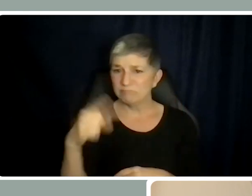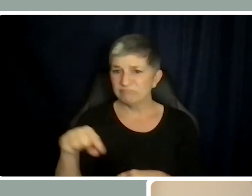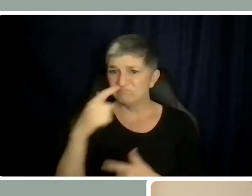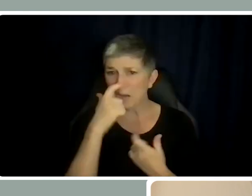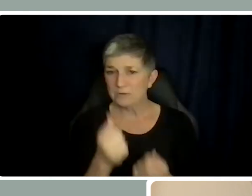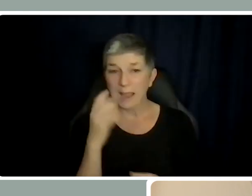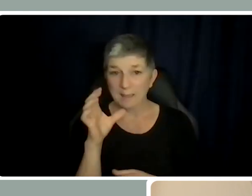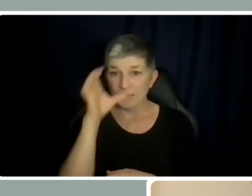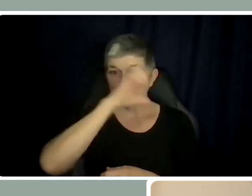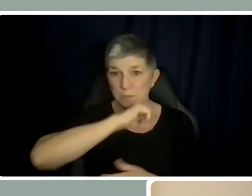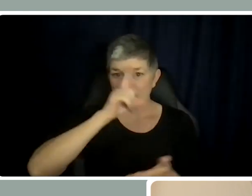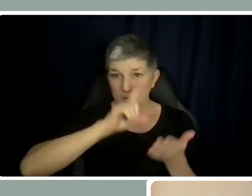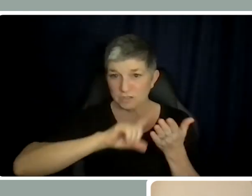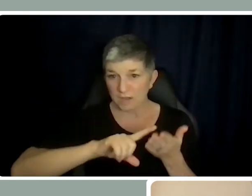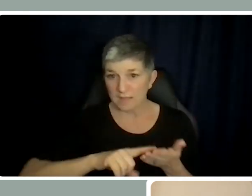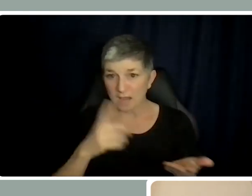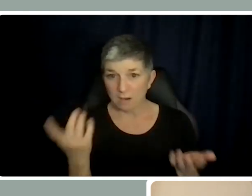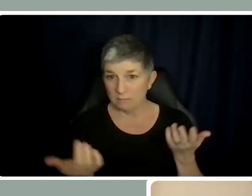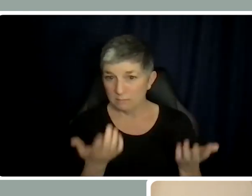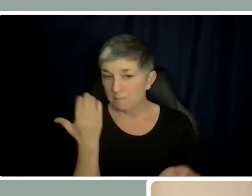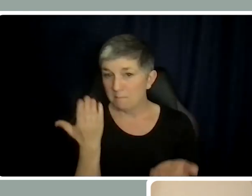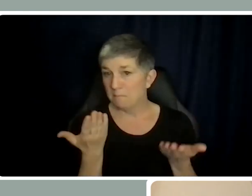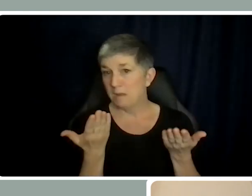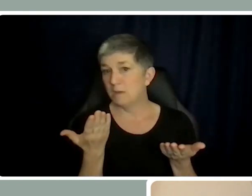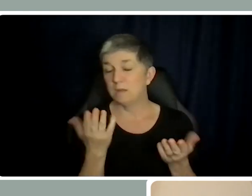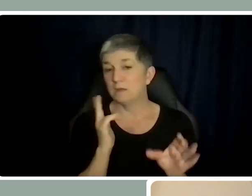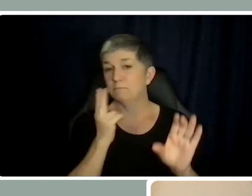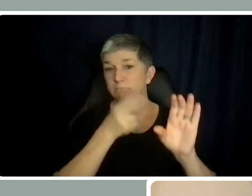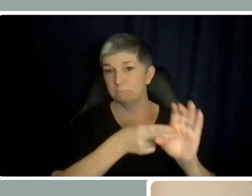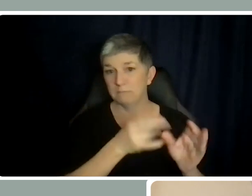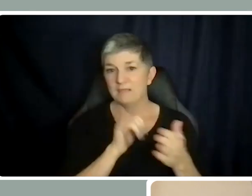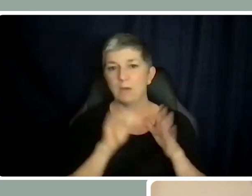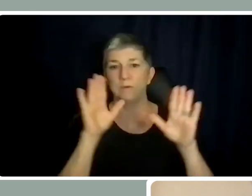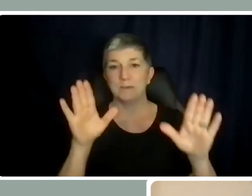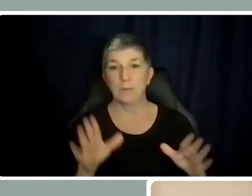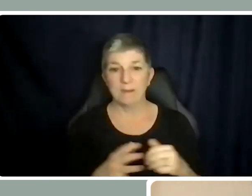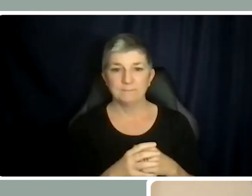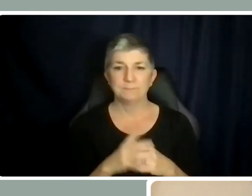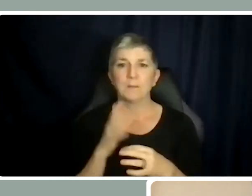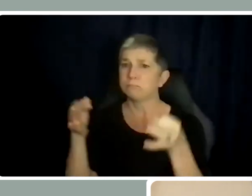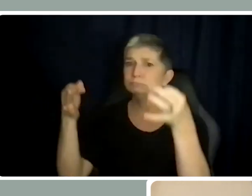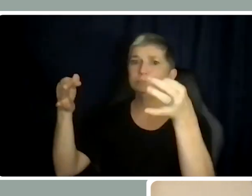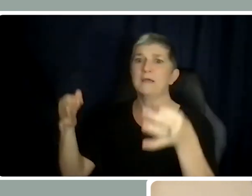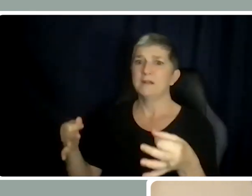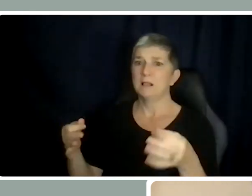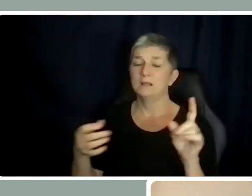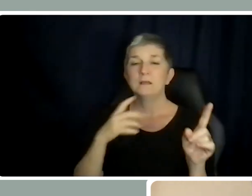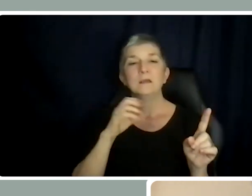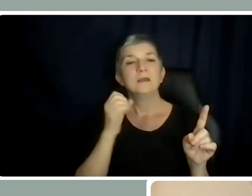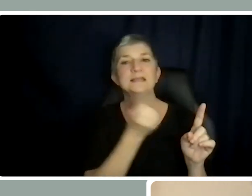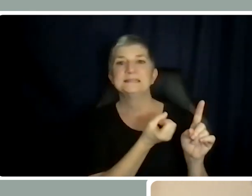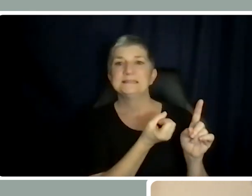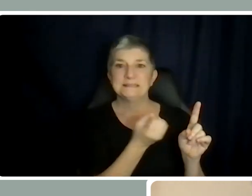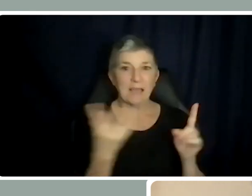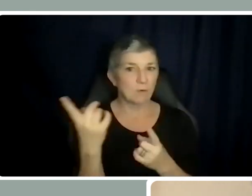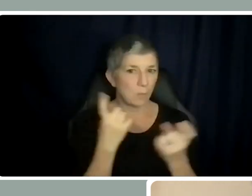I'm assuming they could check that out. There's a possibility to be a part of that, which would be great. Yeah, absolutely. So there's a bunch of